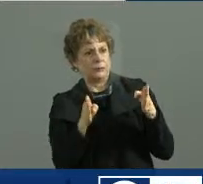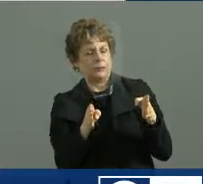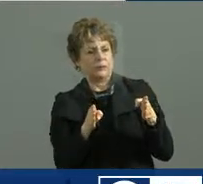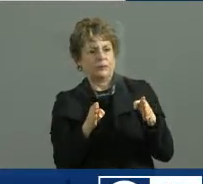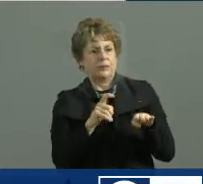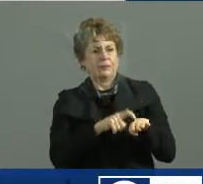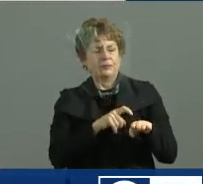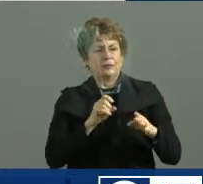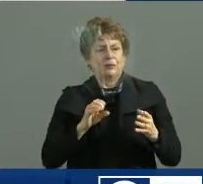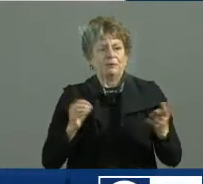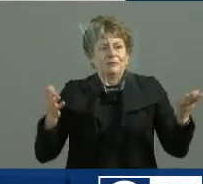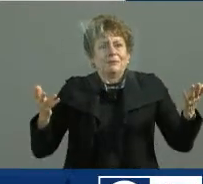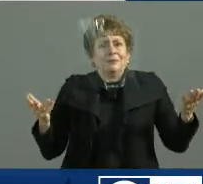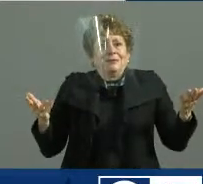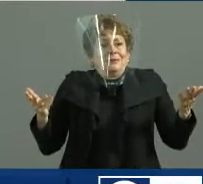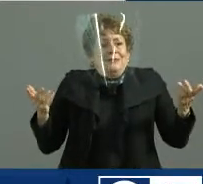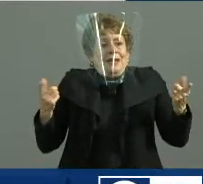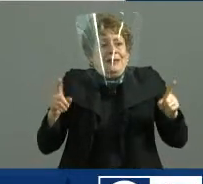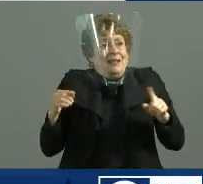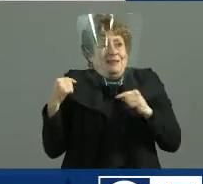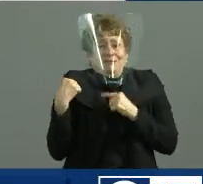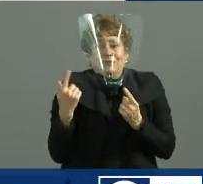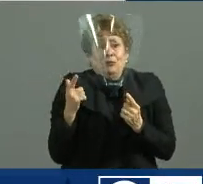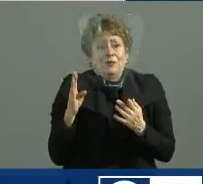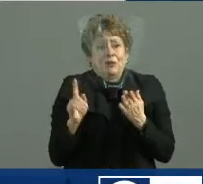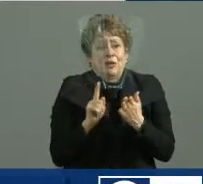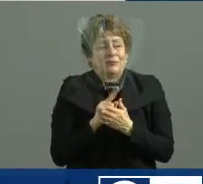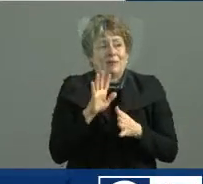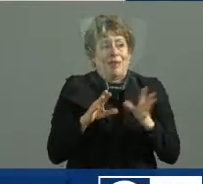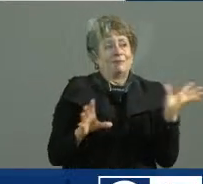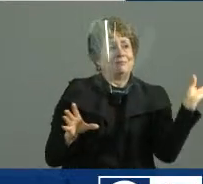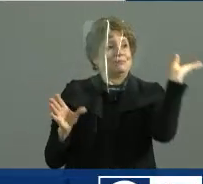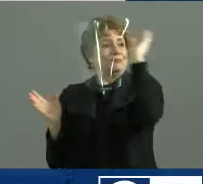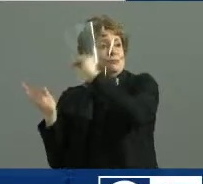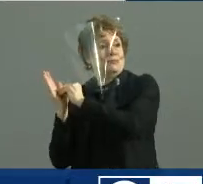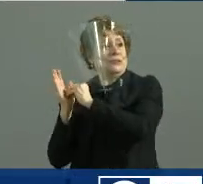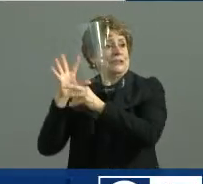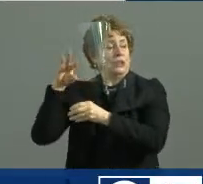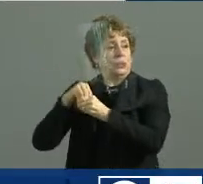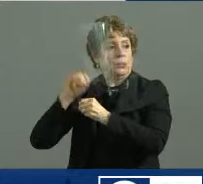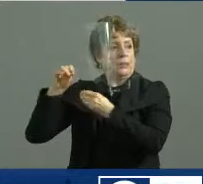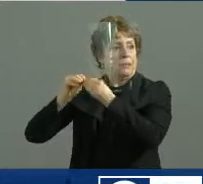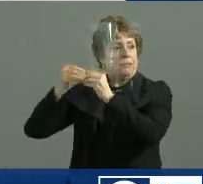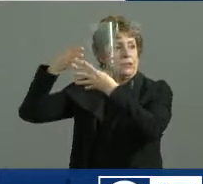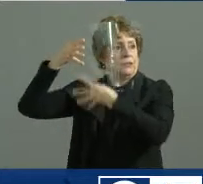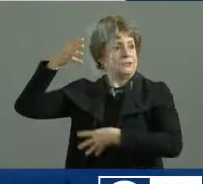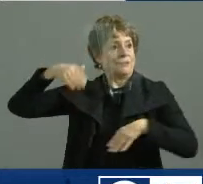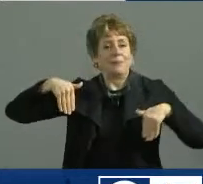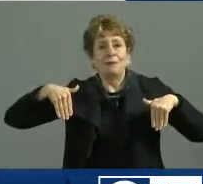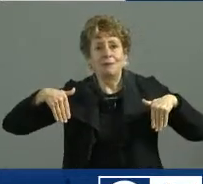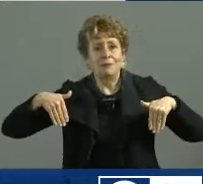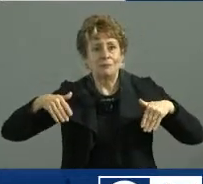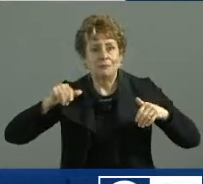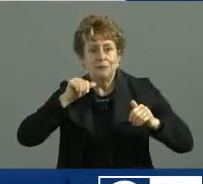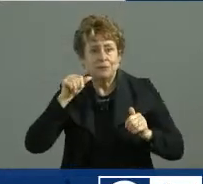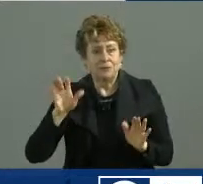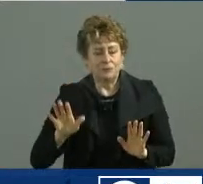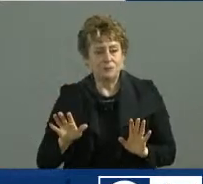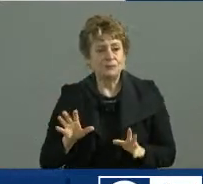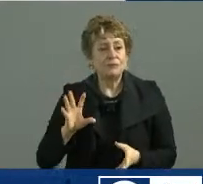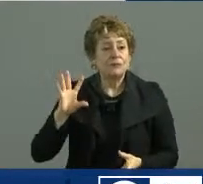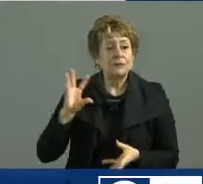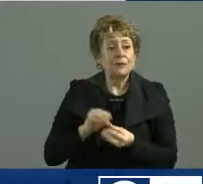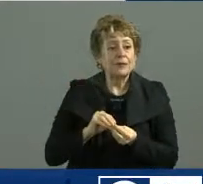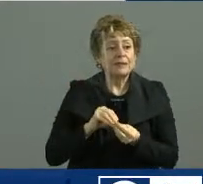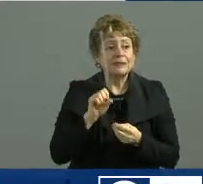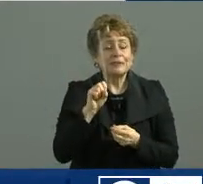be included in these numbers. And the complete series, this will depend on the type of vaccine that's